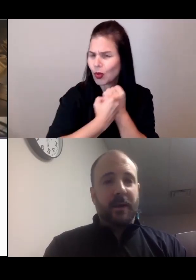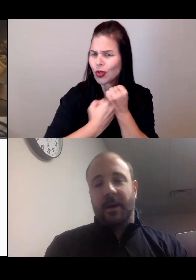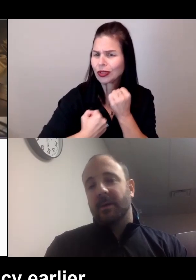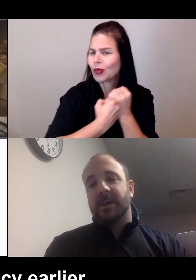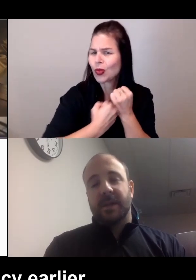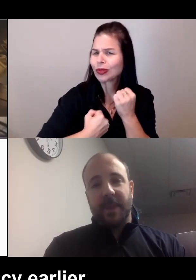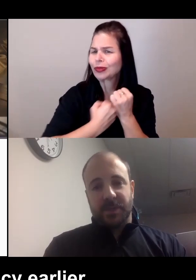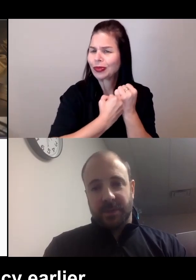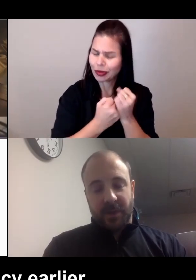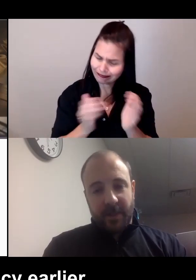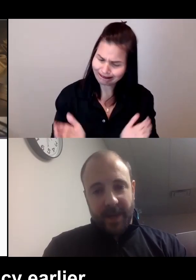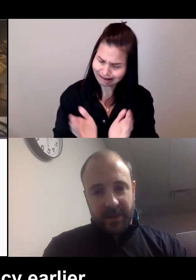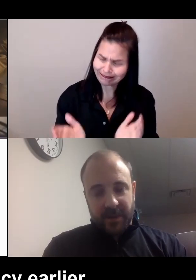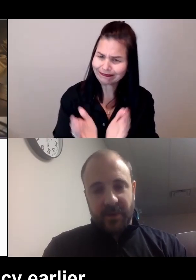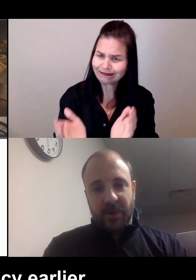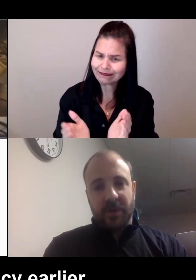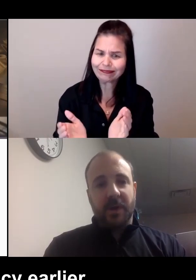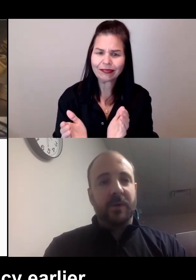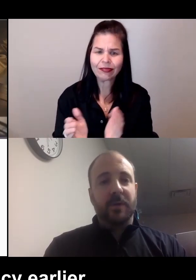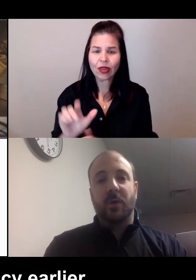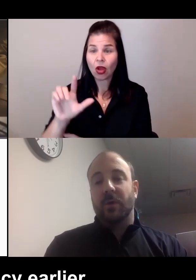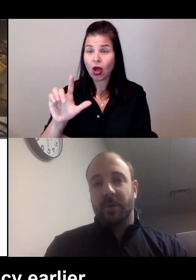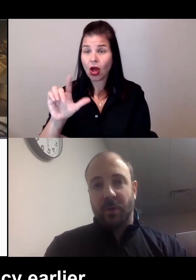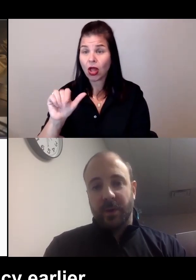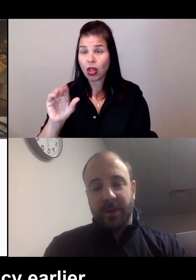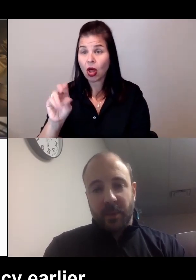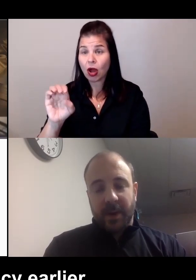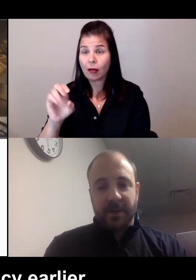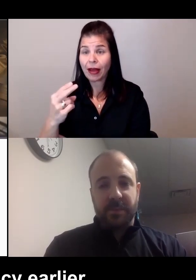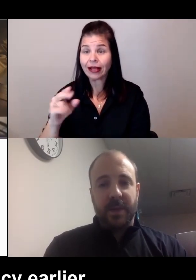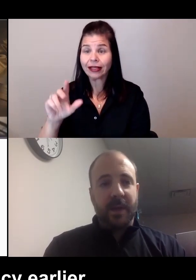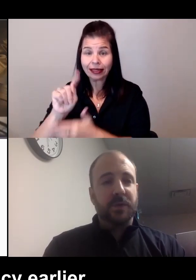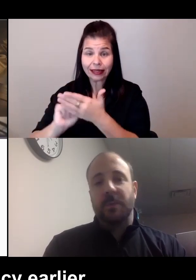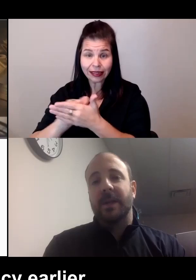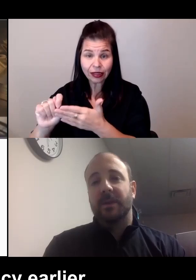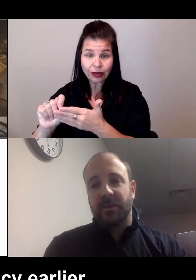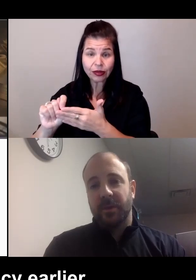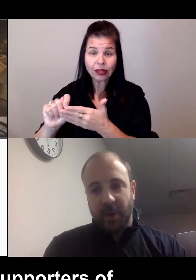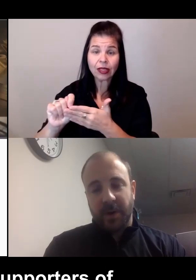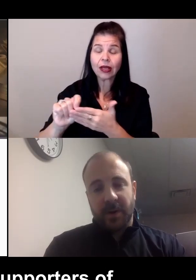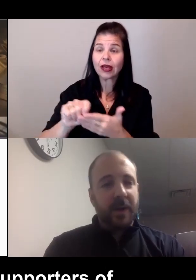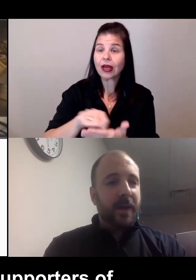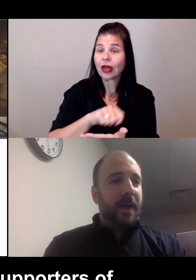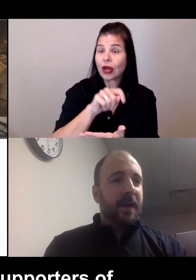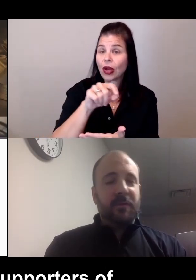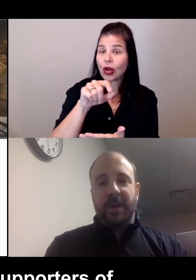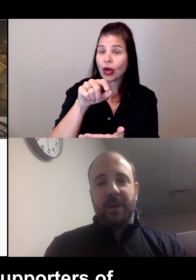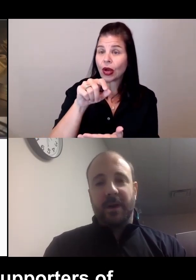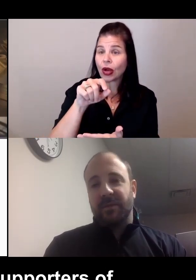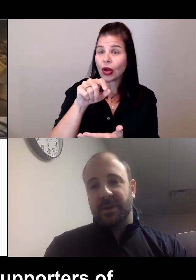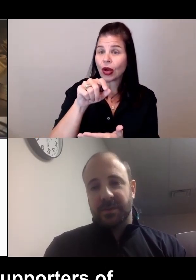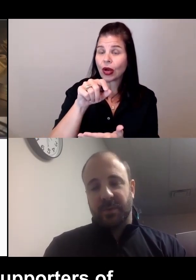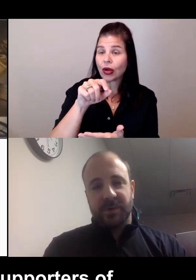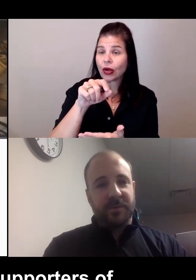doing. As I mentioned, law-backed literacy earlier, the Quill Network has been a tremendous partner and have